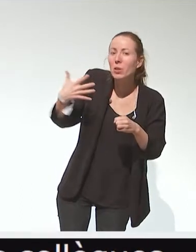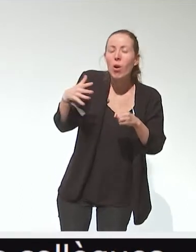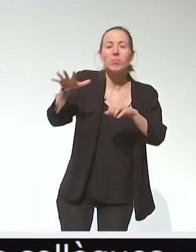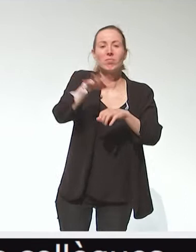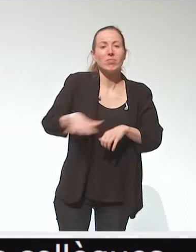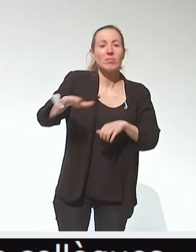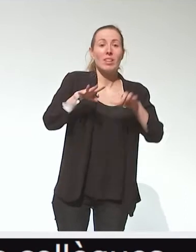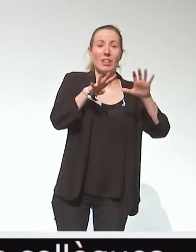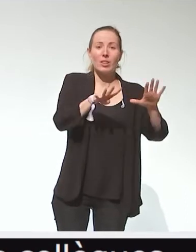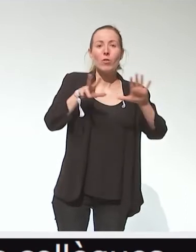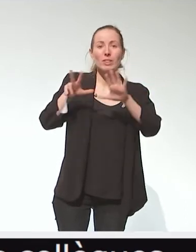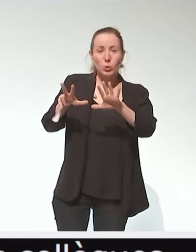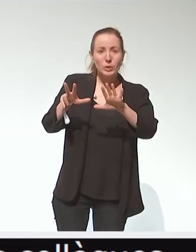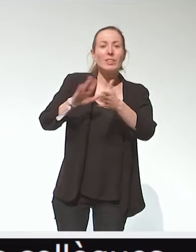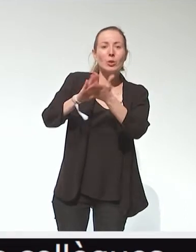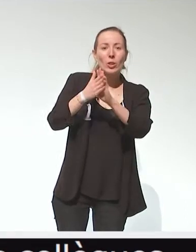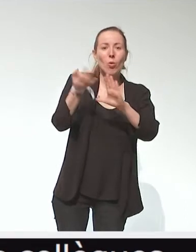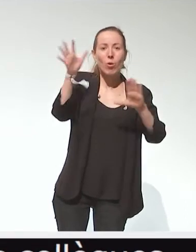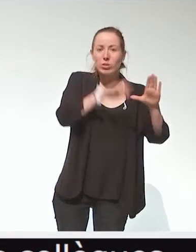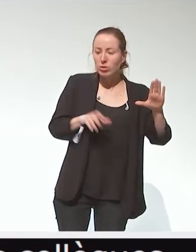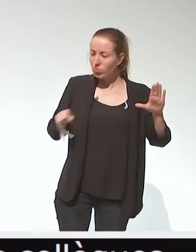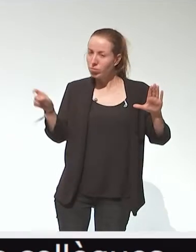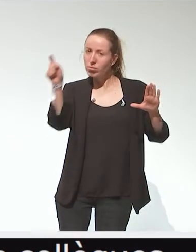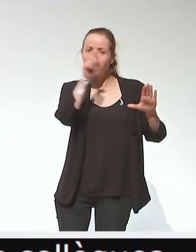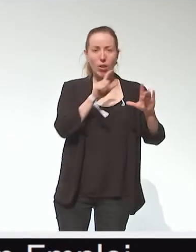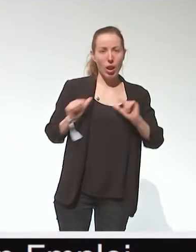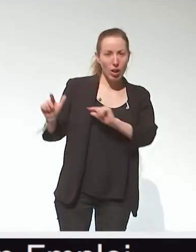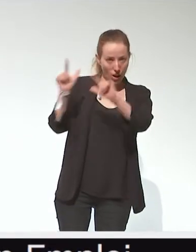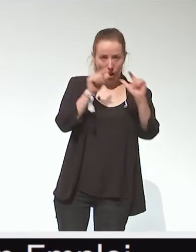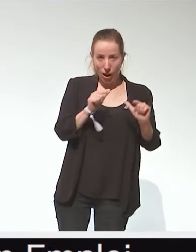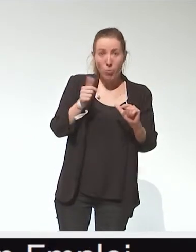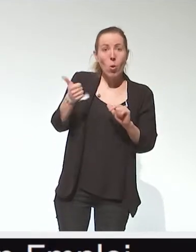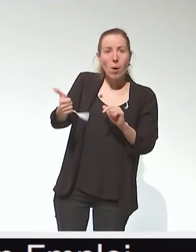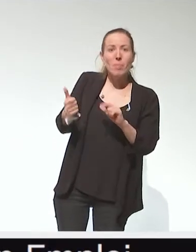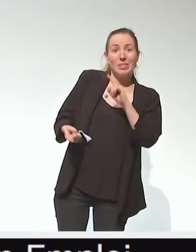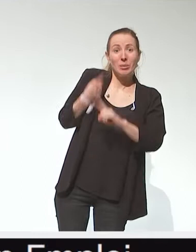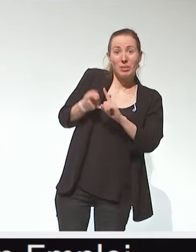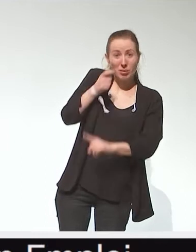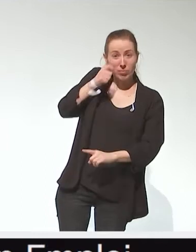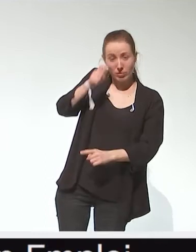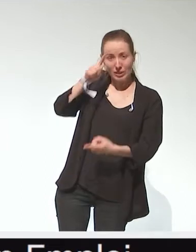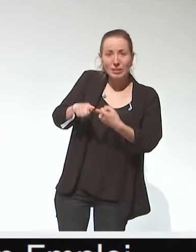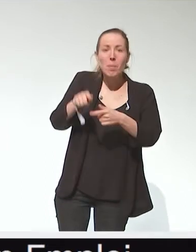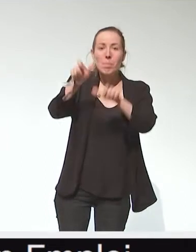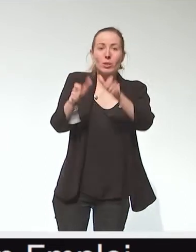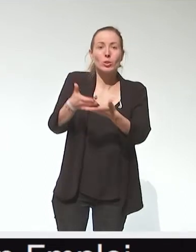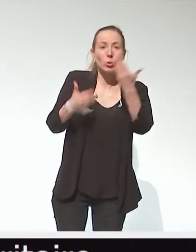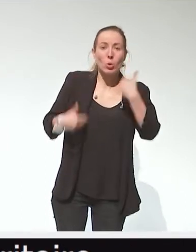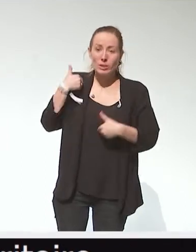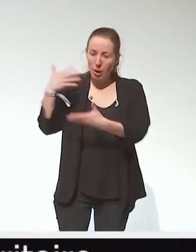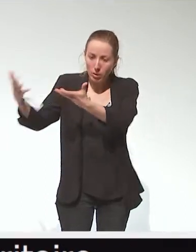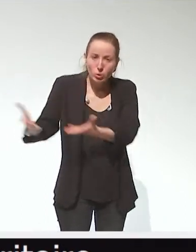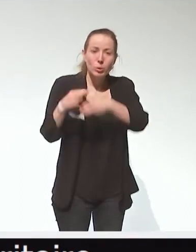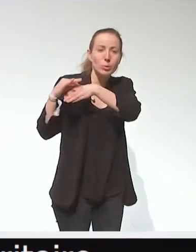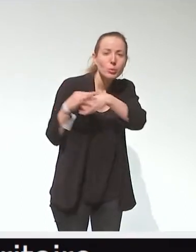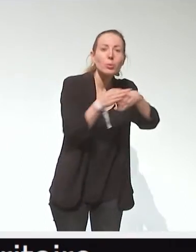government. Cap emploi means 78 associations throughout the French territory specialized in